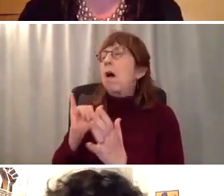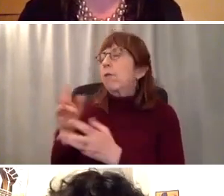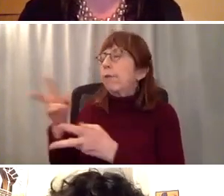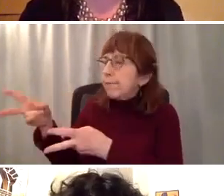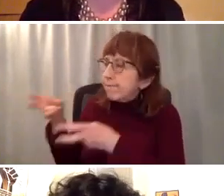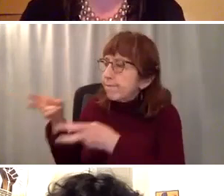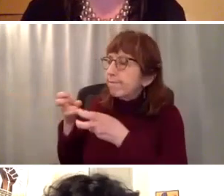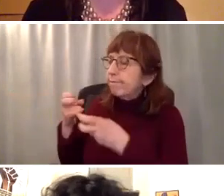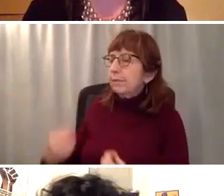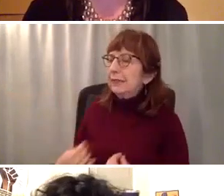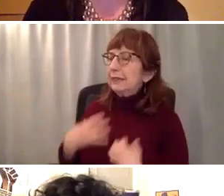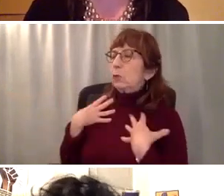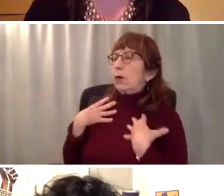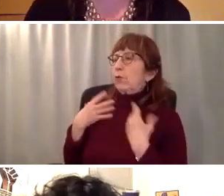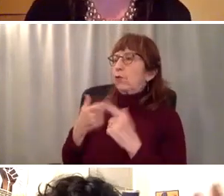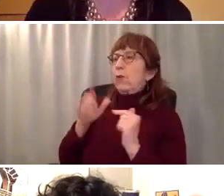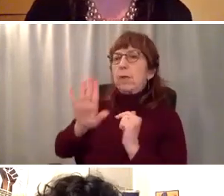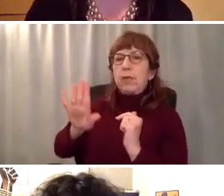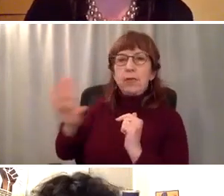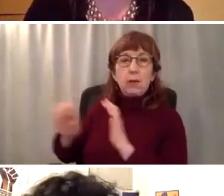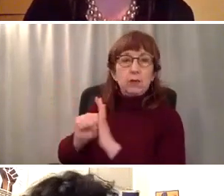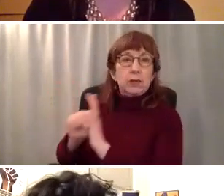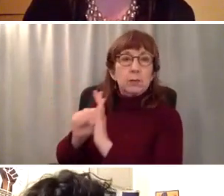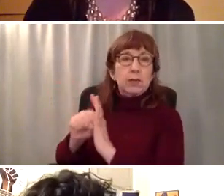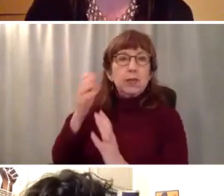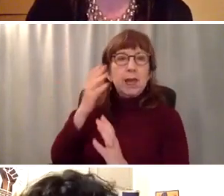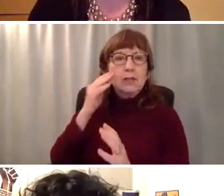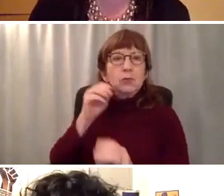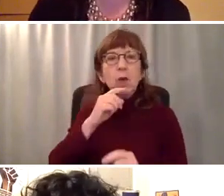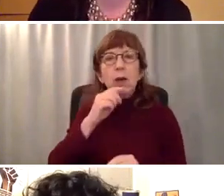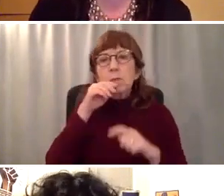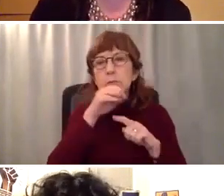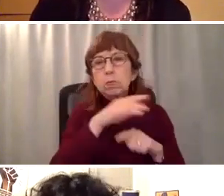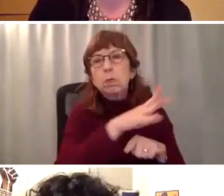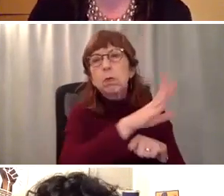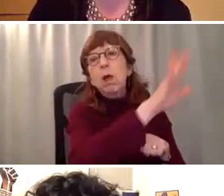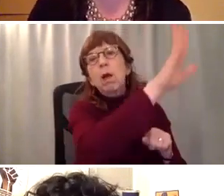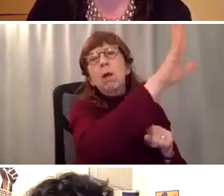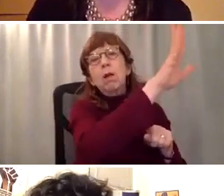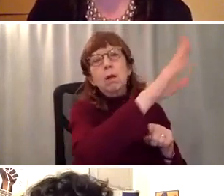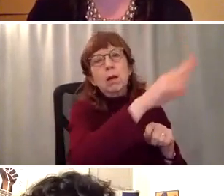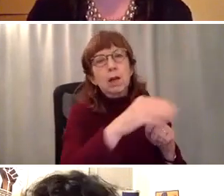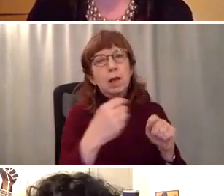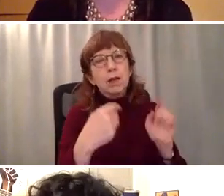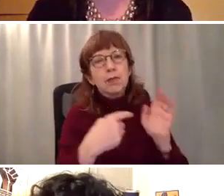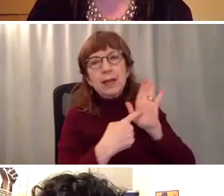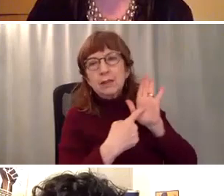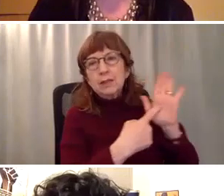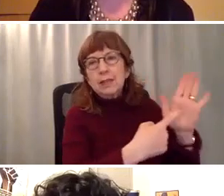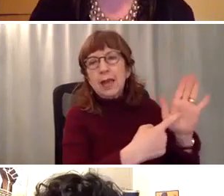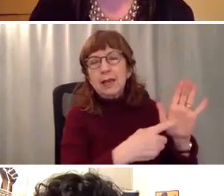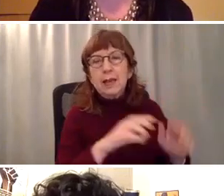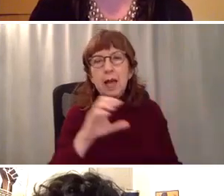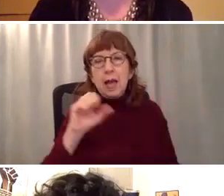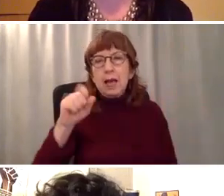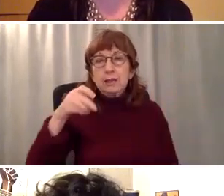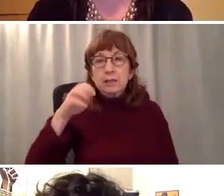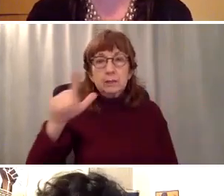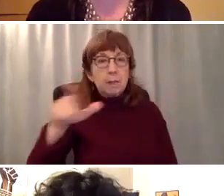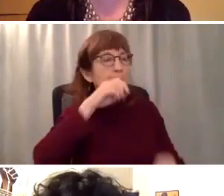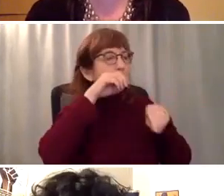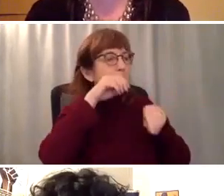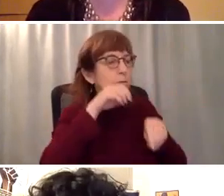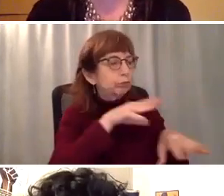symbols. And so that's kind of where I have her speech bubbles, which are also like a manifestation like of spell casting, of speech,